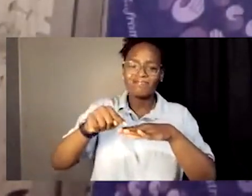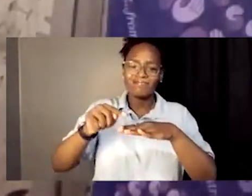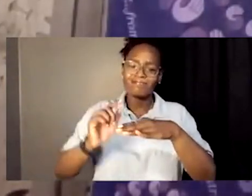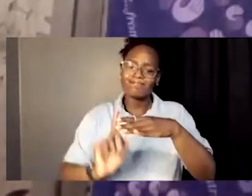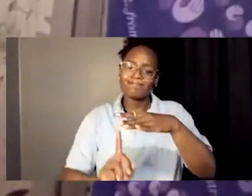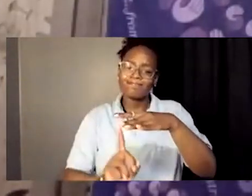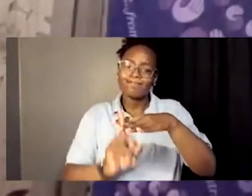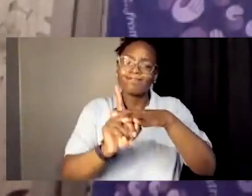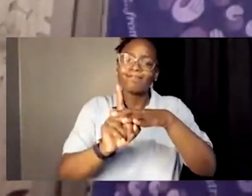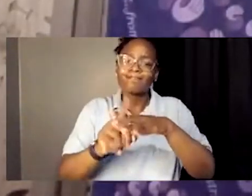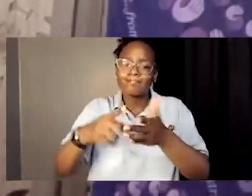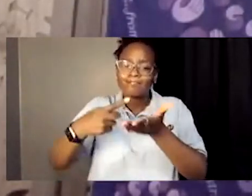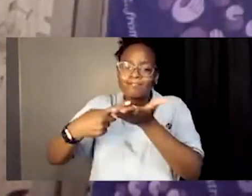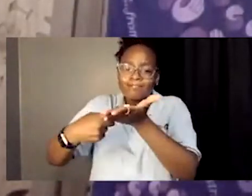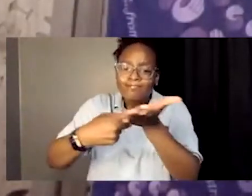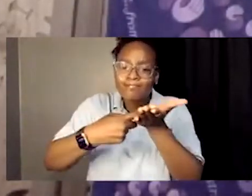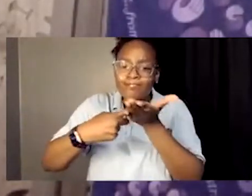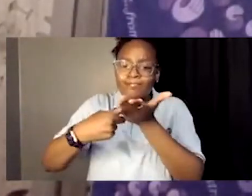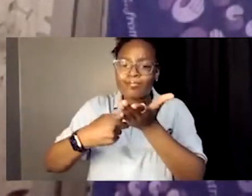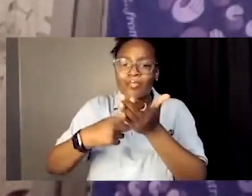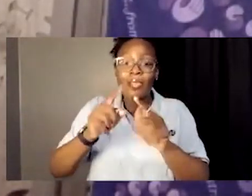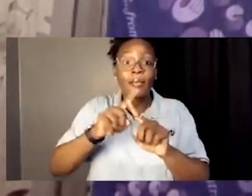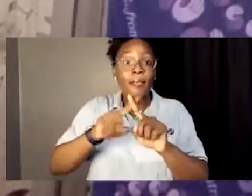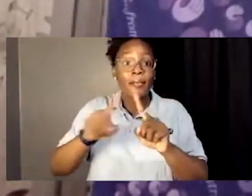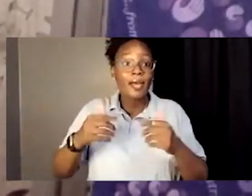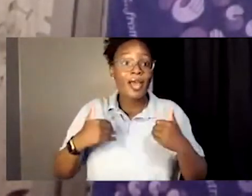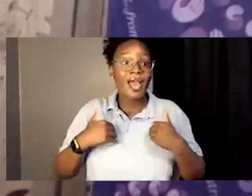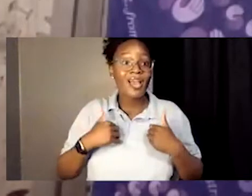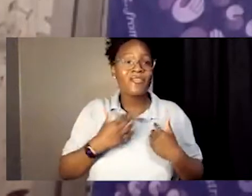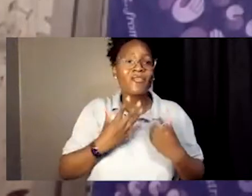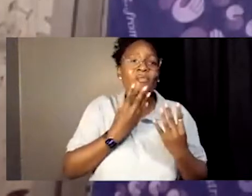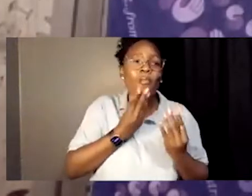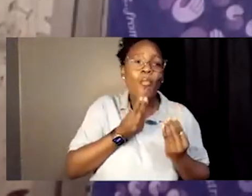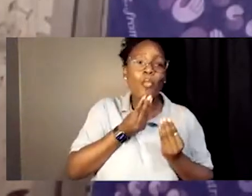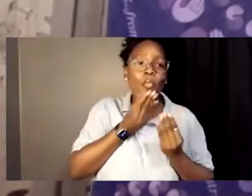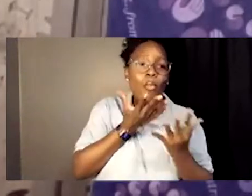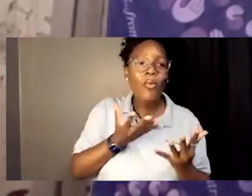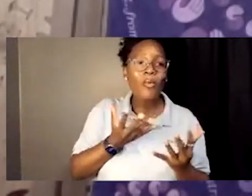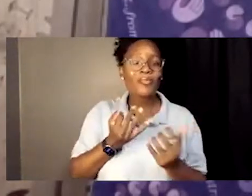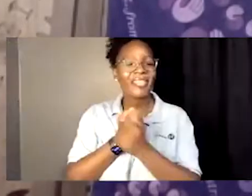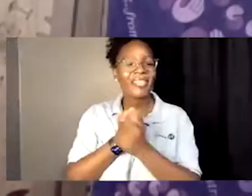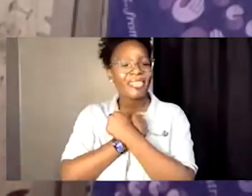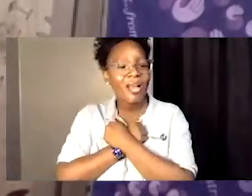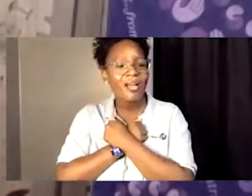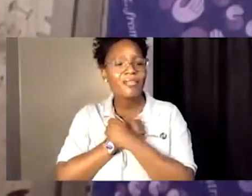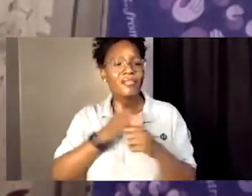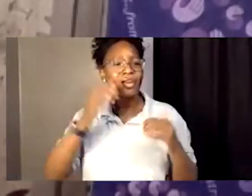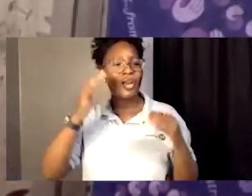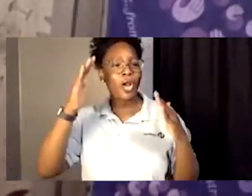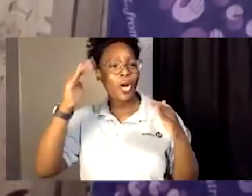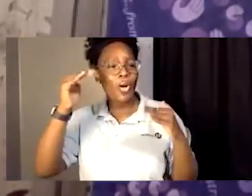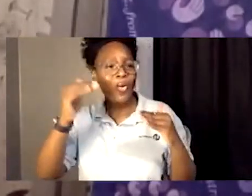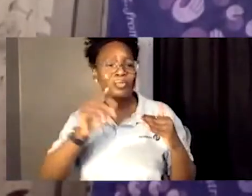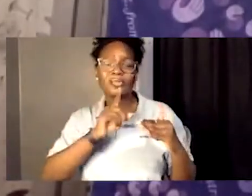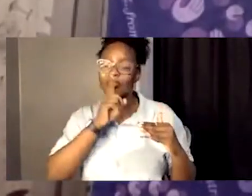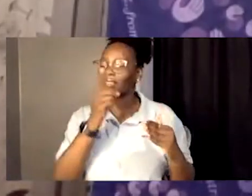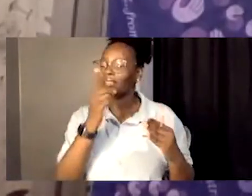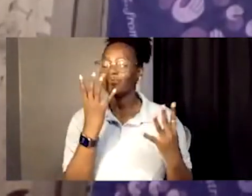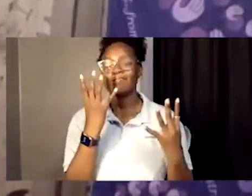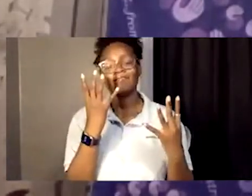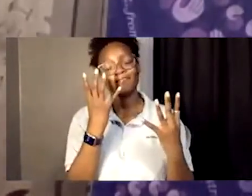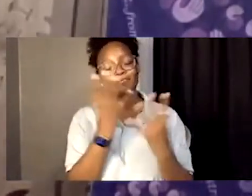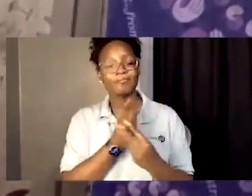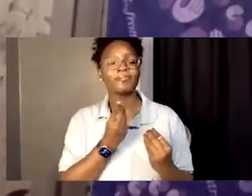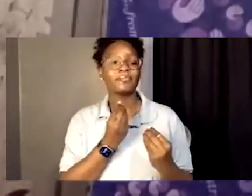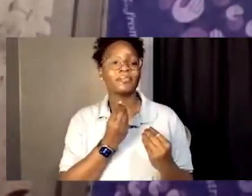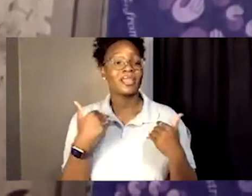love and hope at the same time. So there's so much beauty in it. And I think it addresses anything from